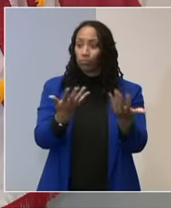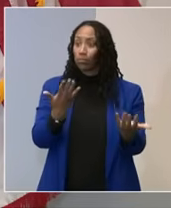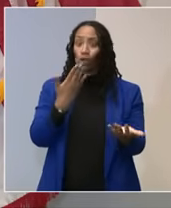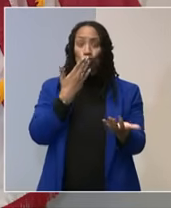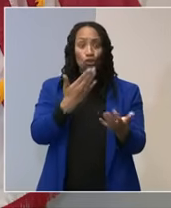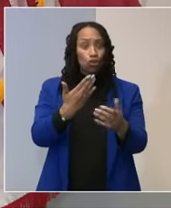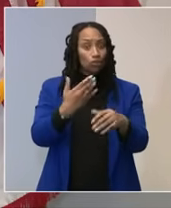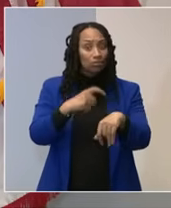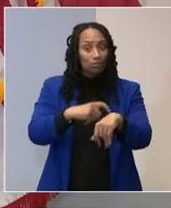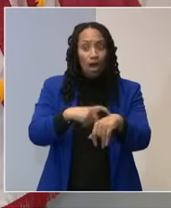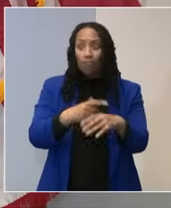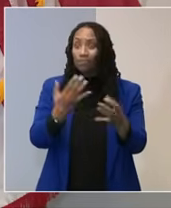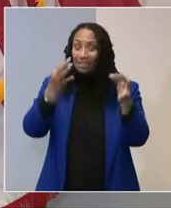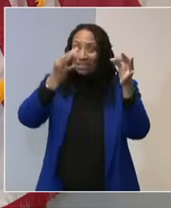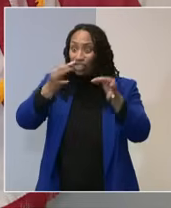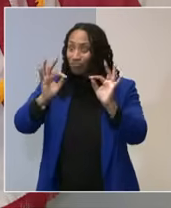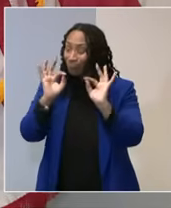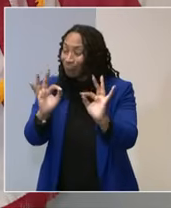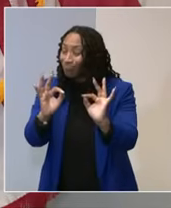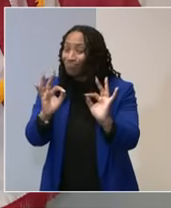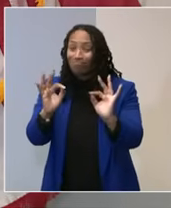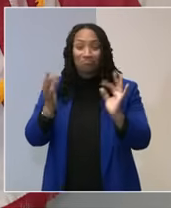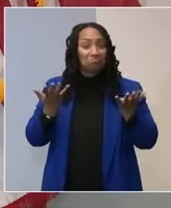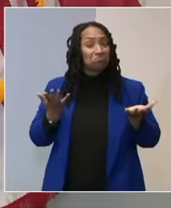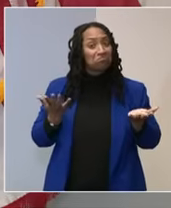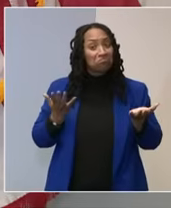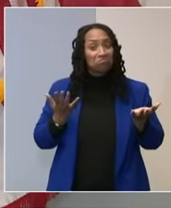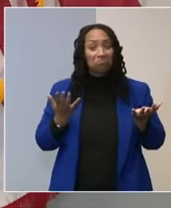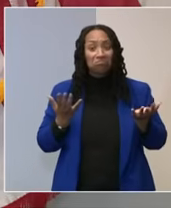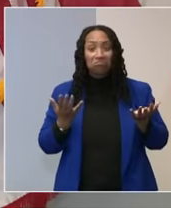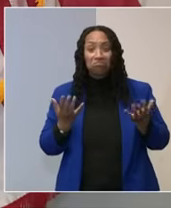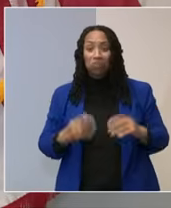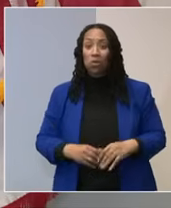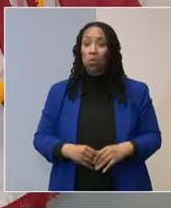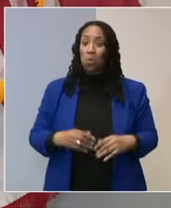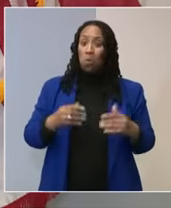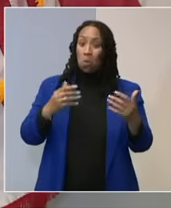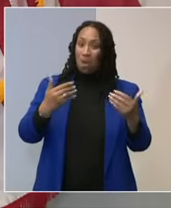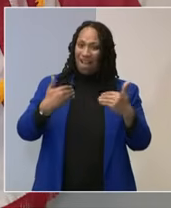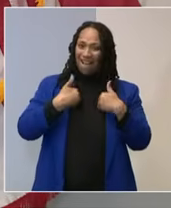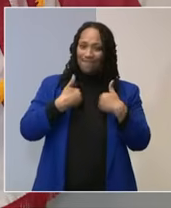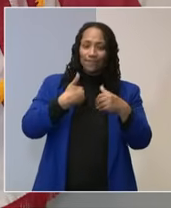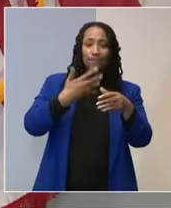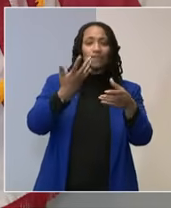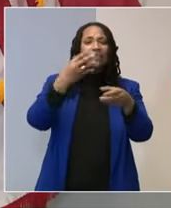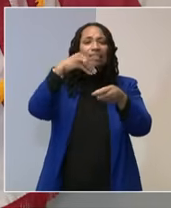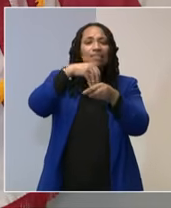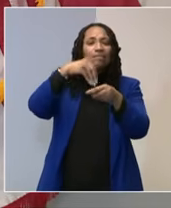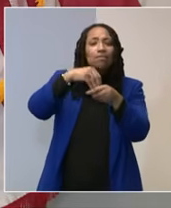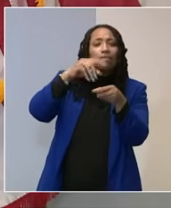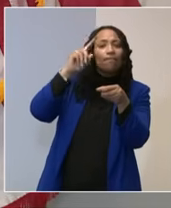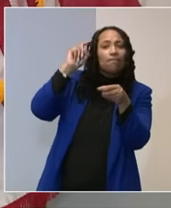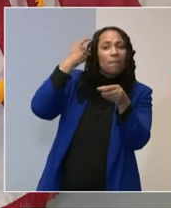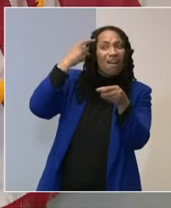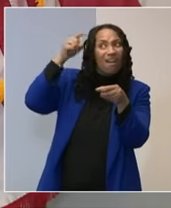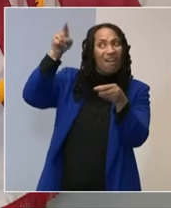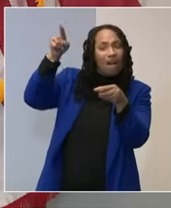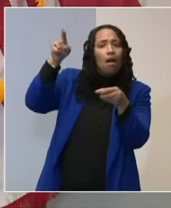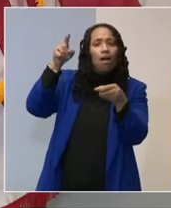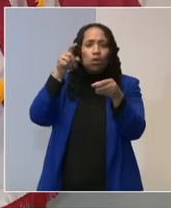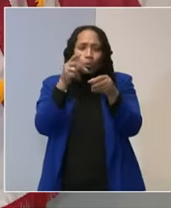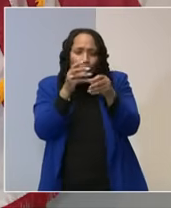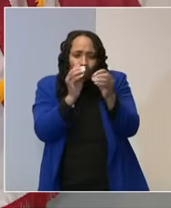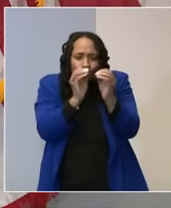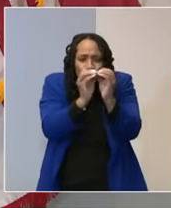we obviously have the inside government nitty-gritty to work on with them. They're